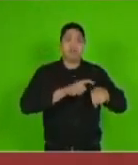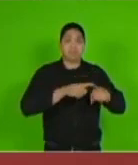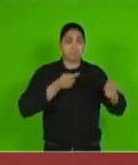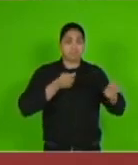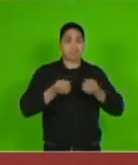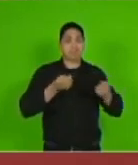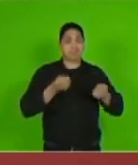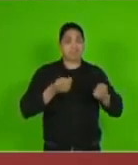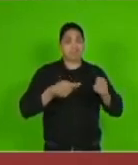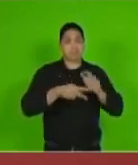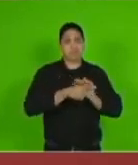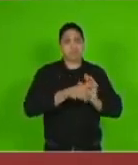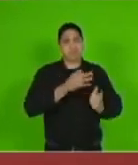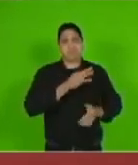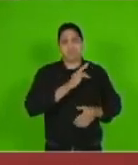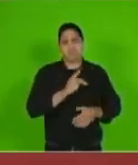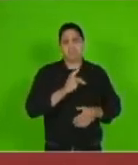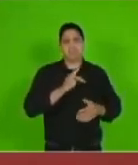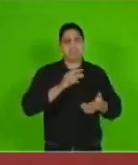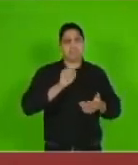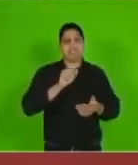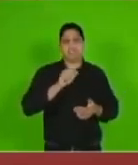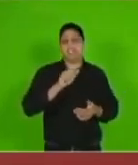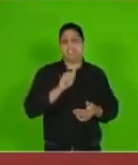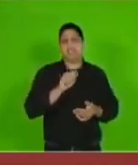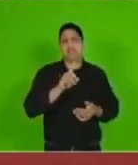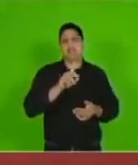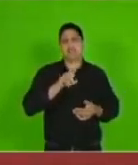that Jesus criticized religion.